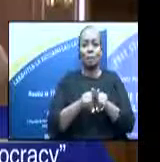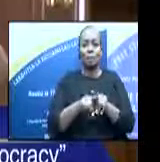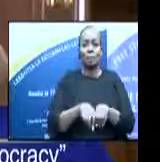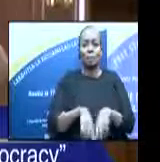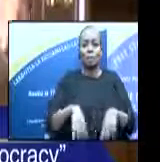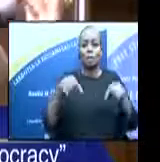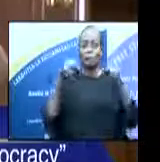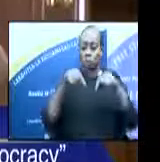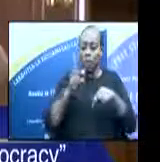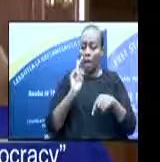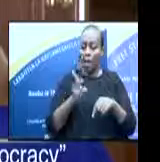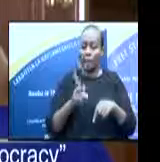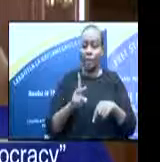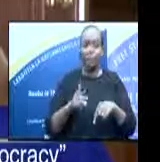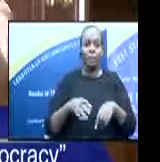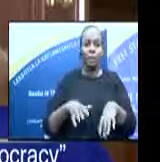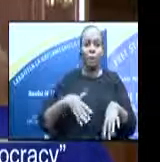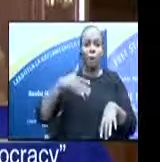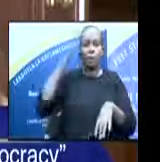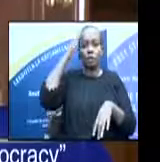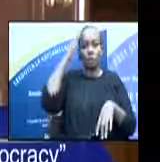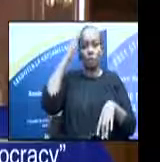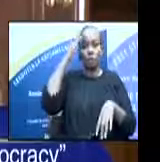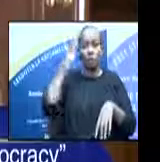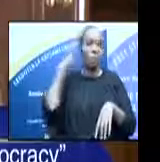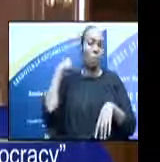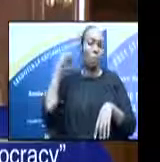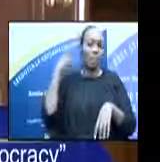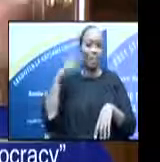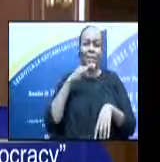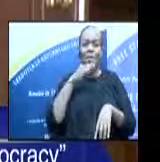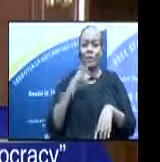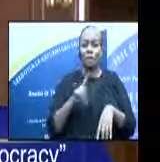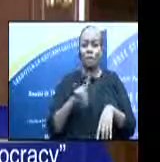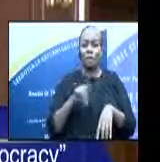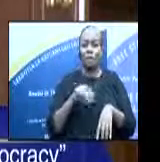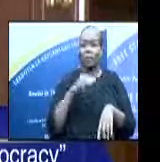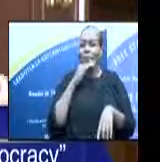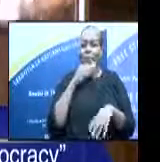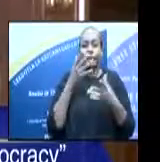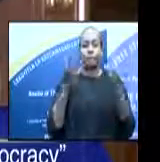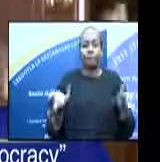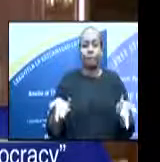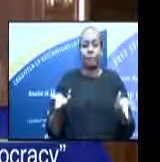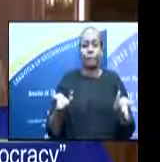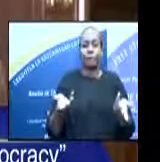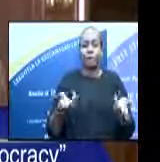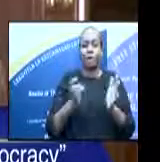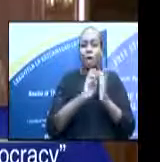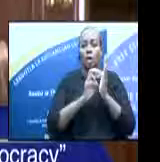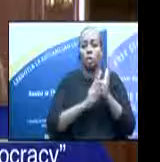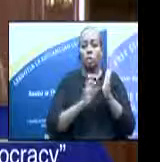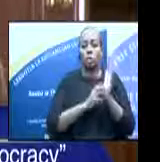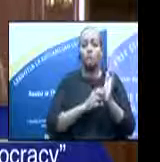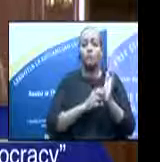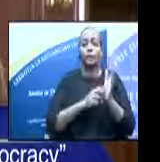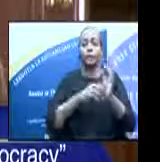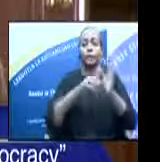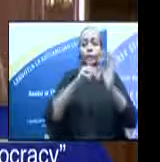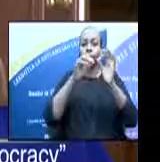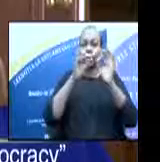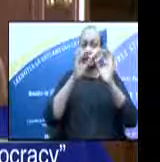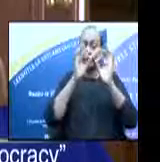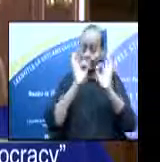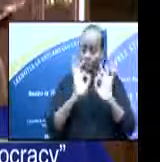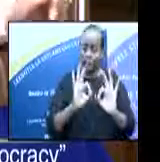herself. Today she wants to understand what does work mean. You have been taken for the granted. Your ruling is relevant. Can you